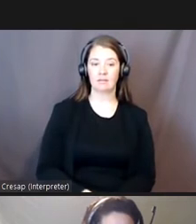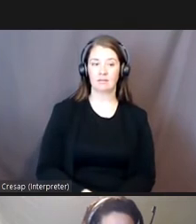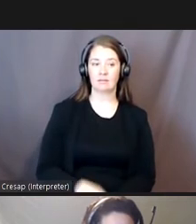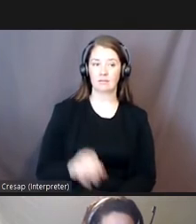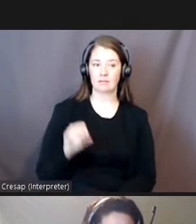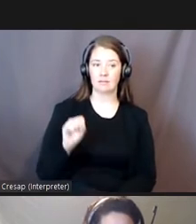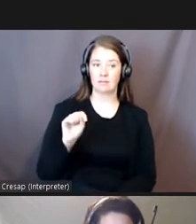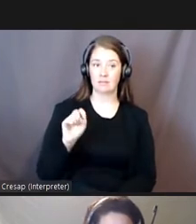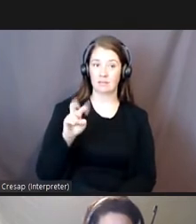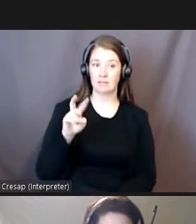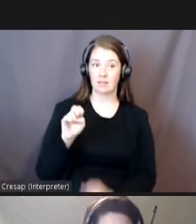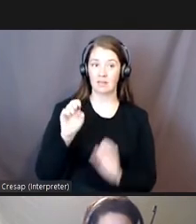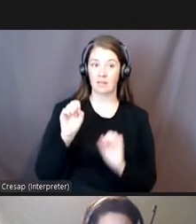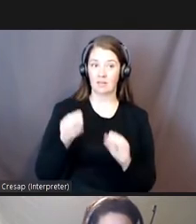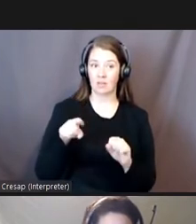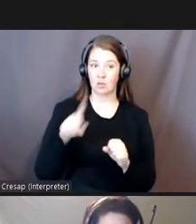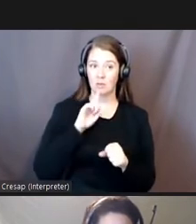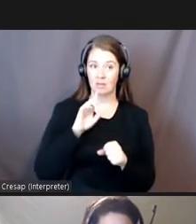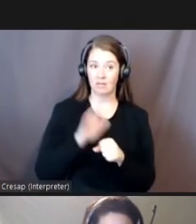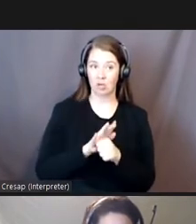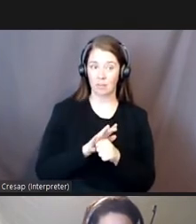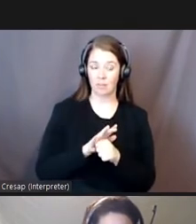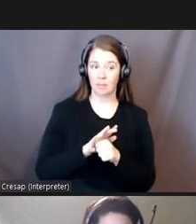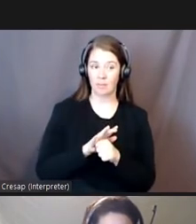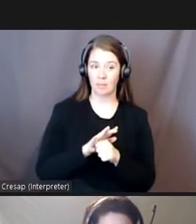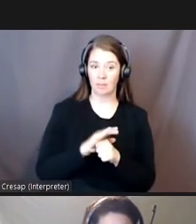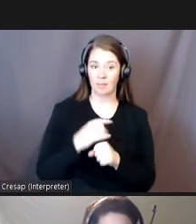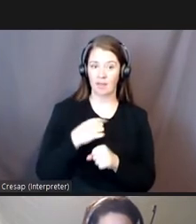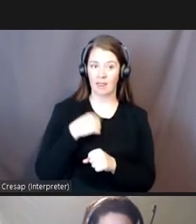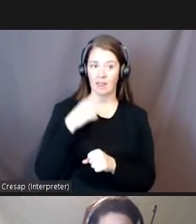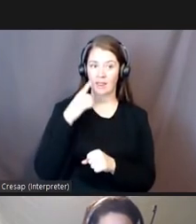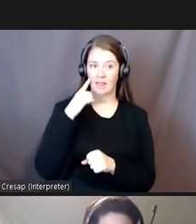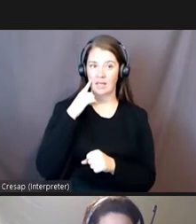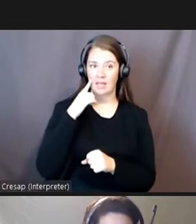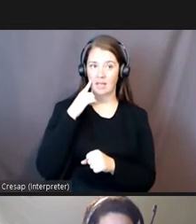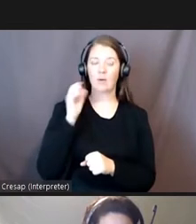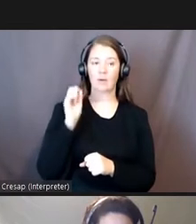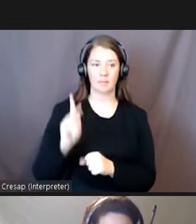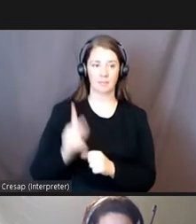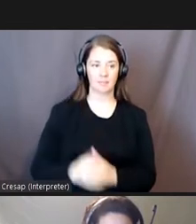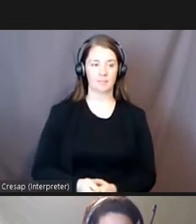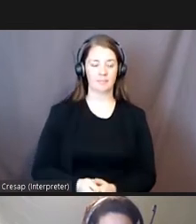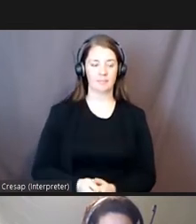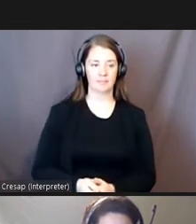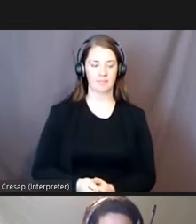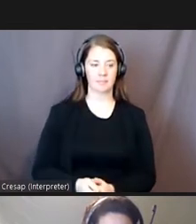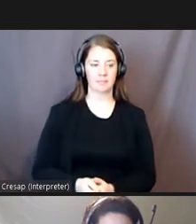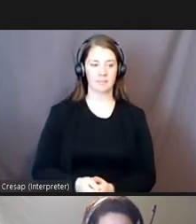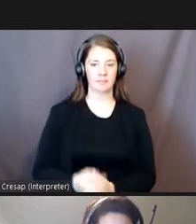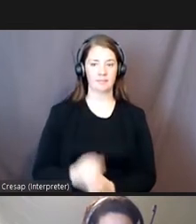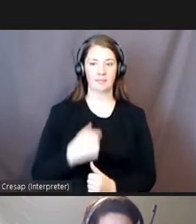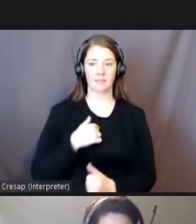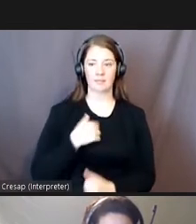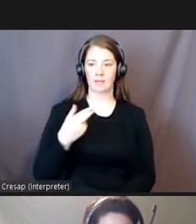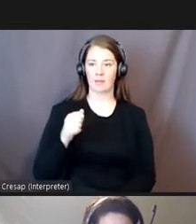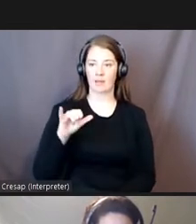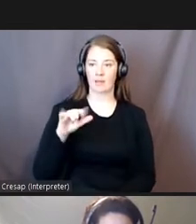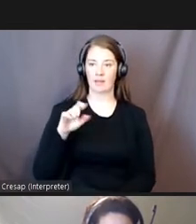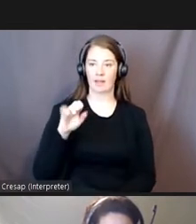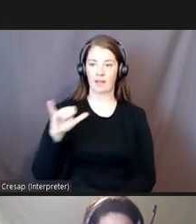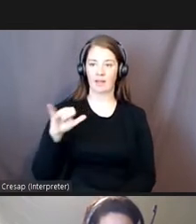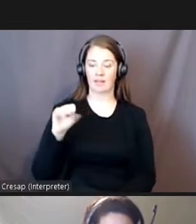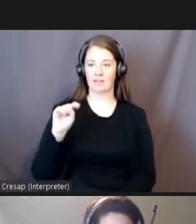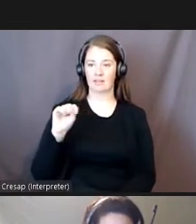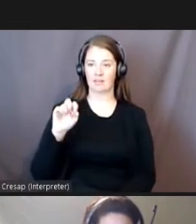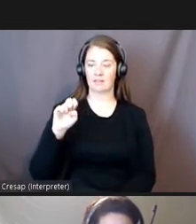Steve, maybe you can confirm. I think. All right. I'm Haley Steffen.